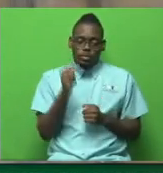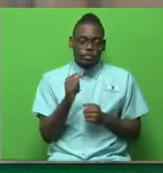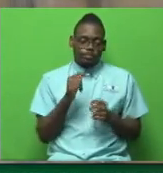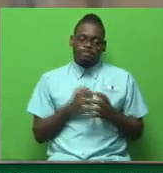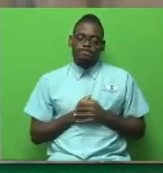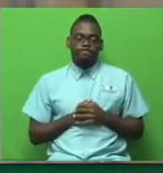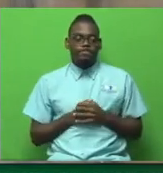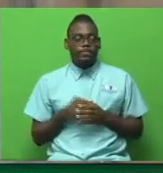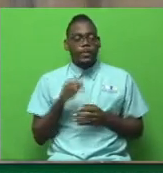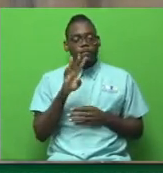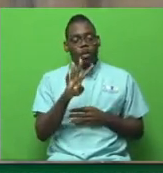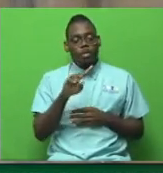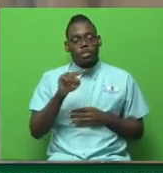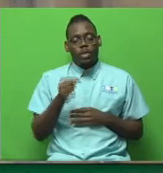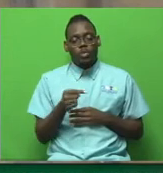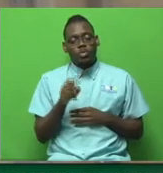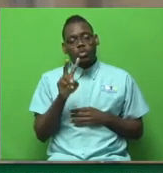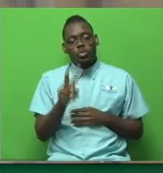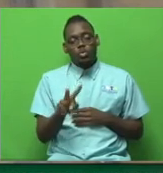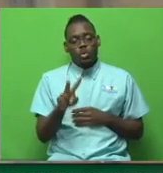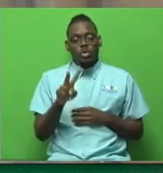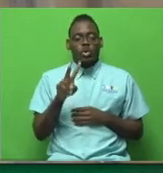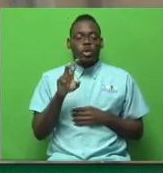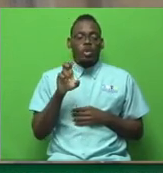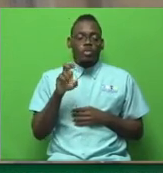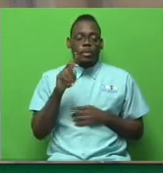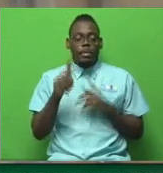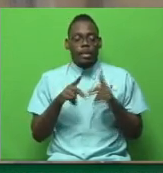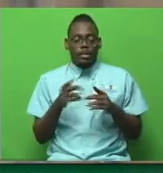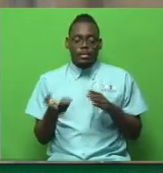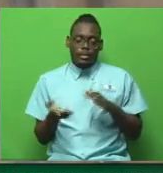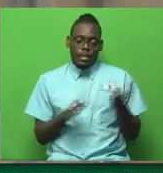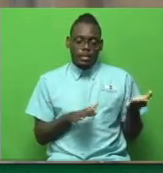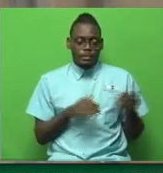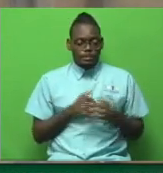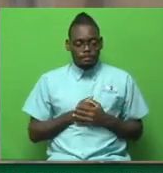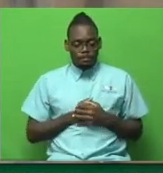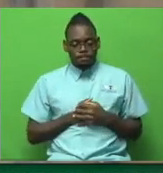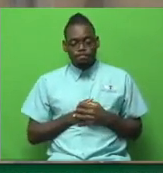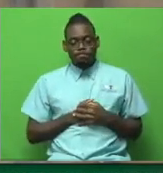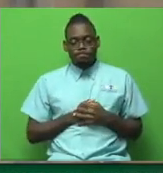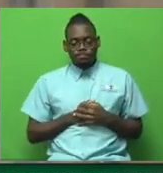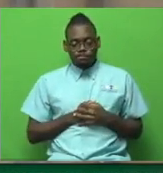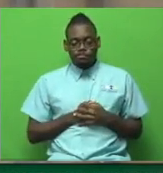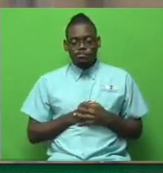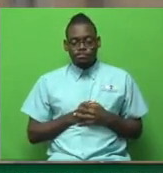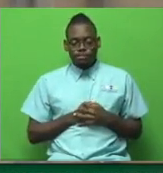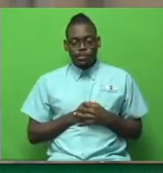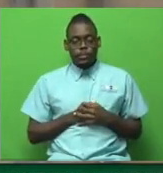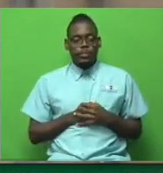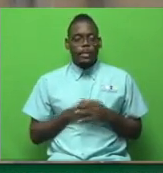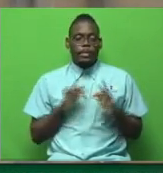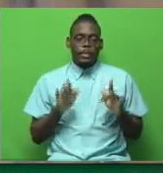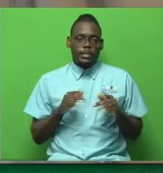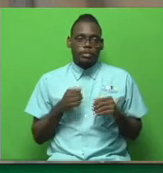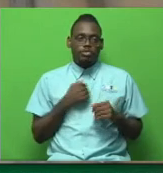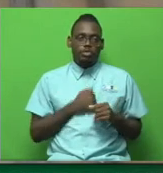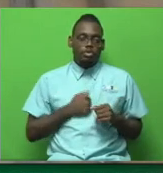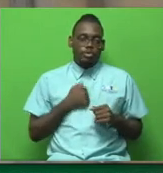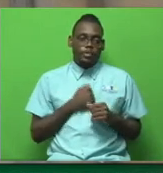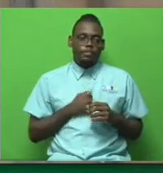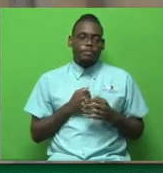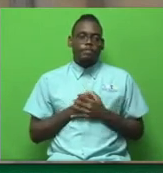200. of our citizens are we always send our condolences to them but Mr